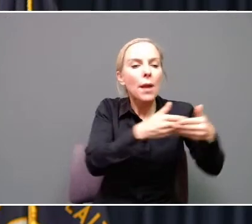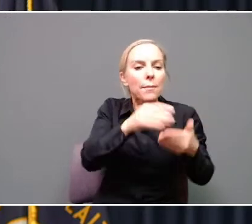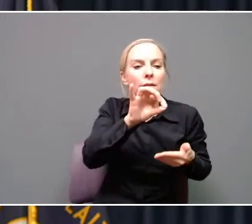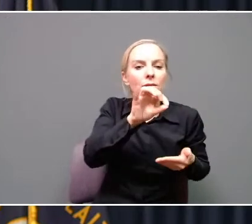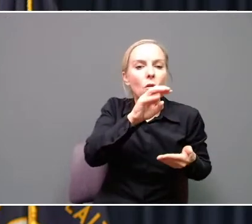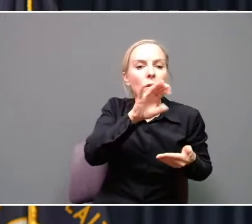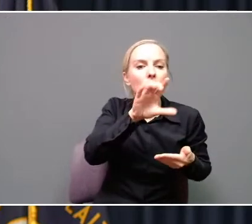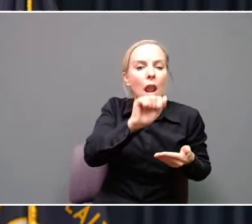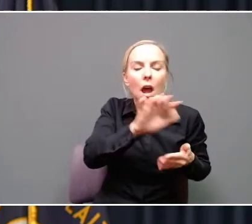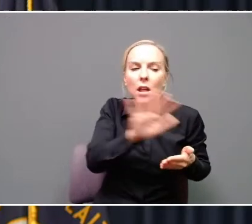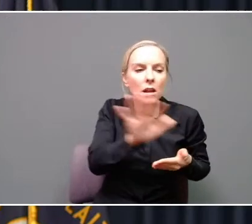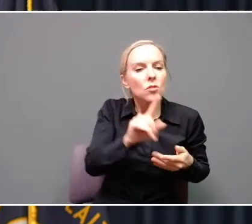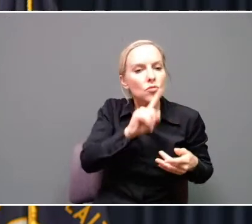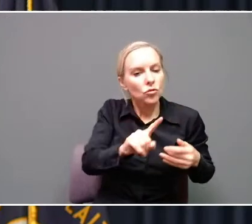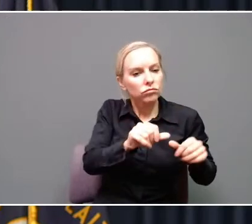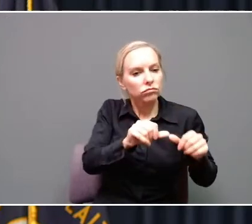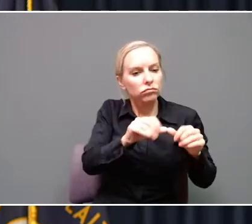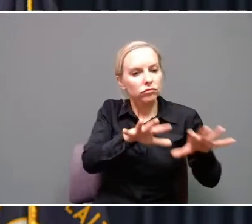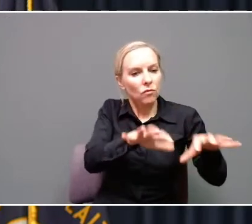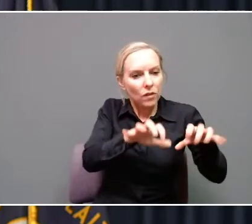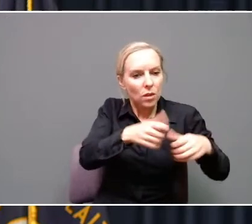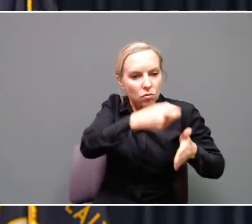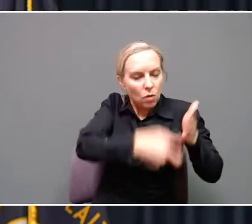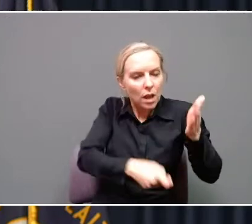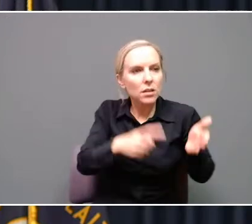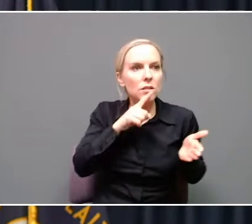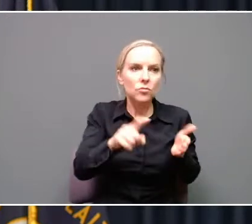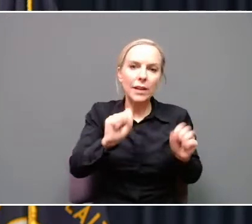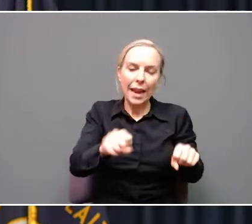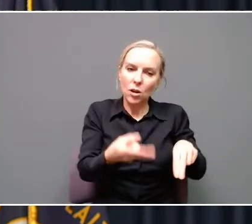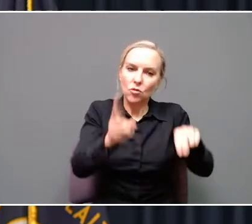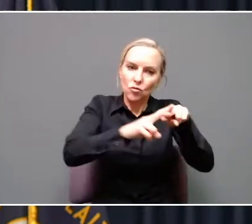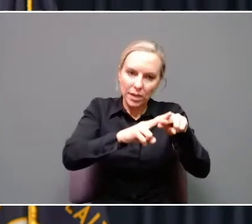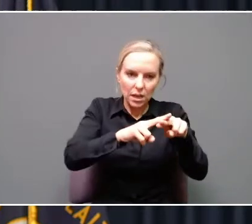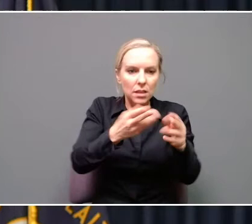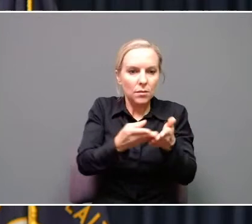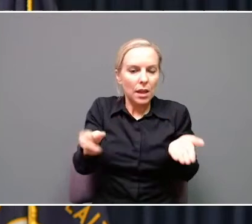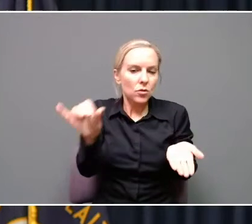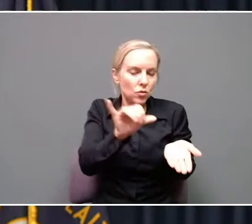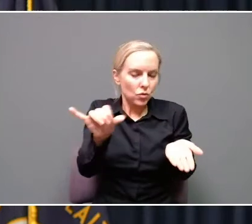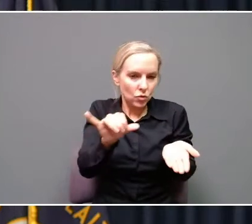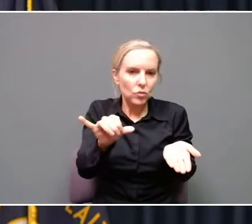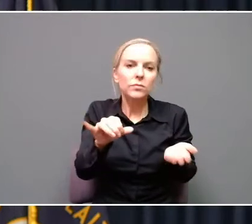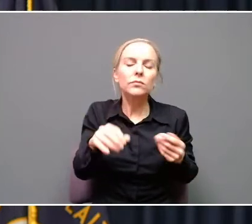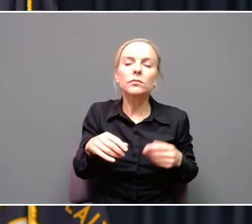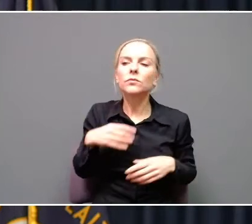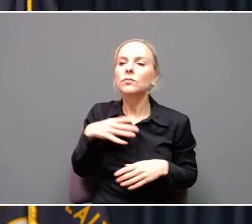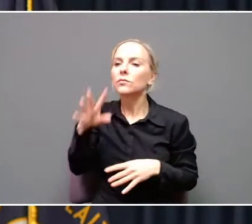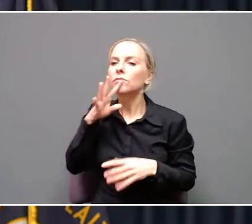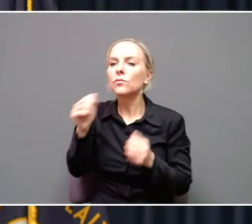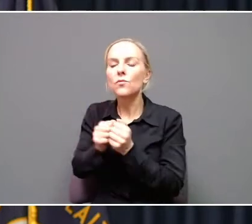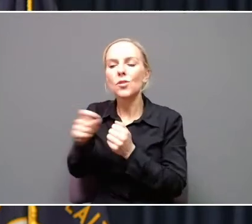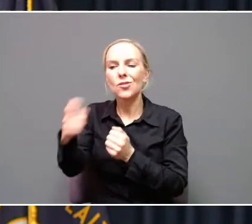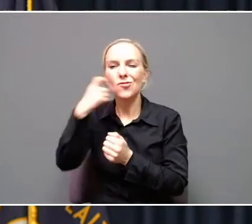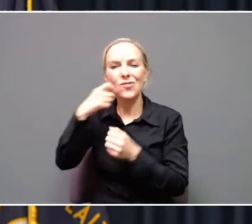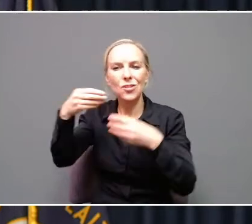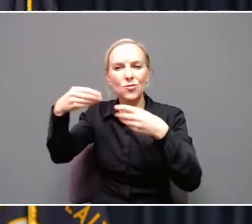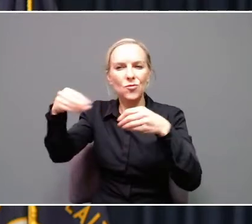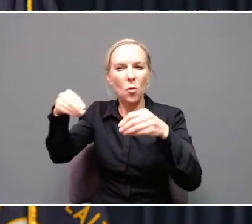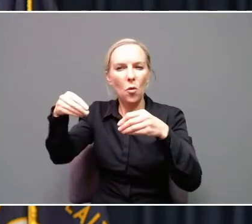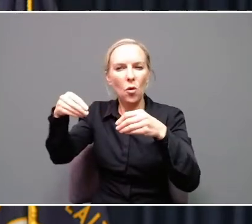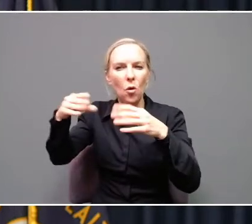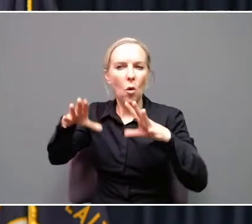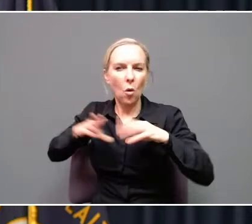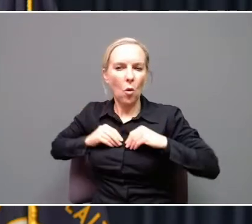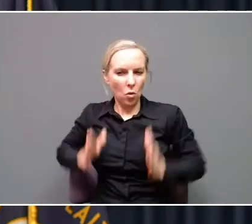be done to increase the supply. Talked to a grocery store owner just the other day